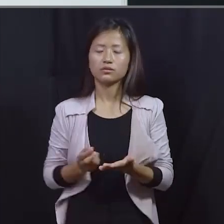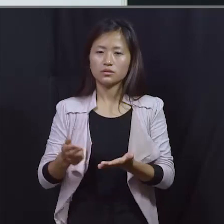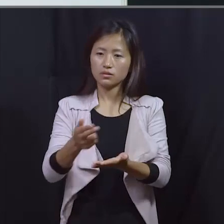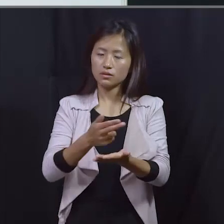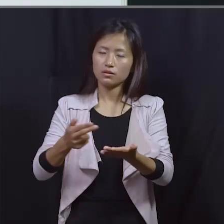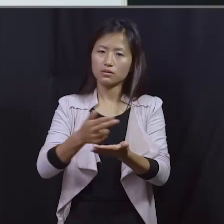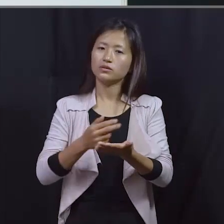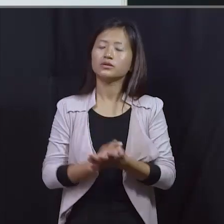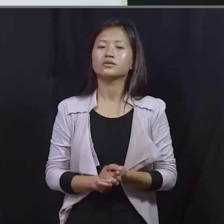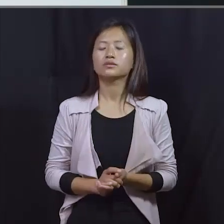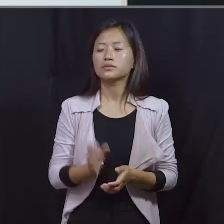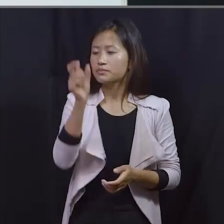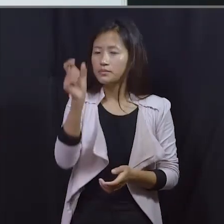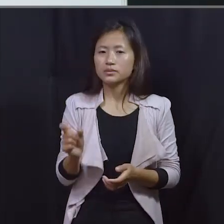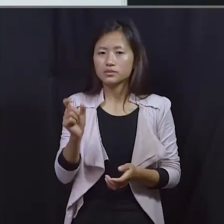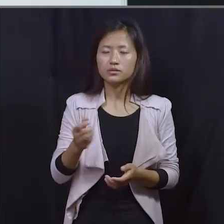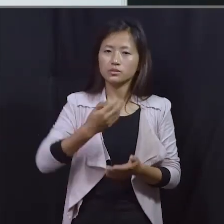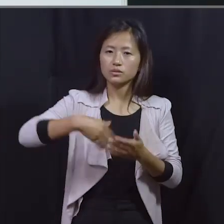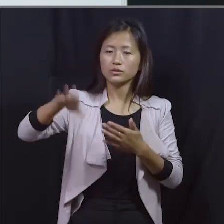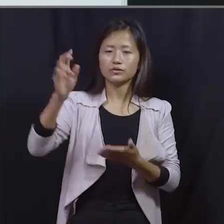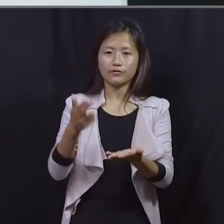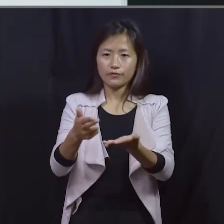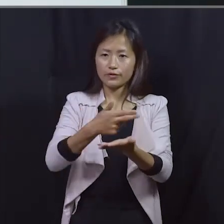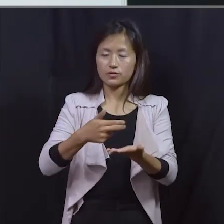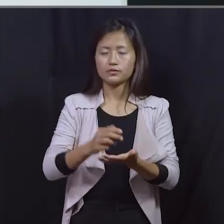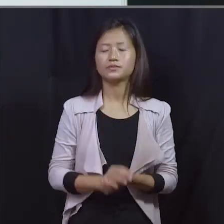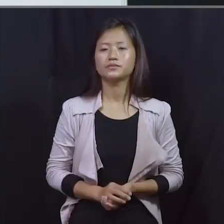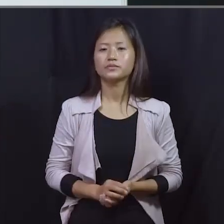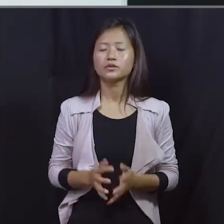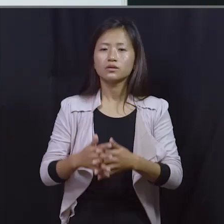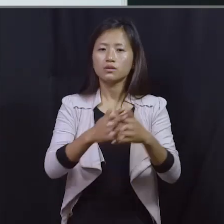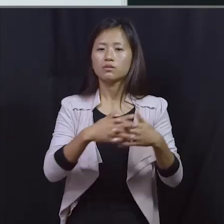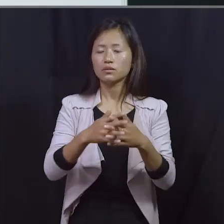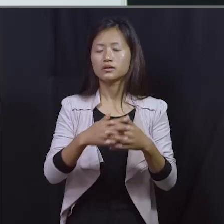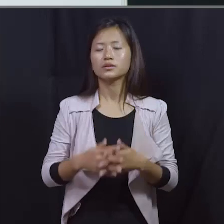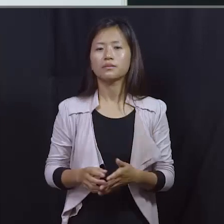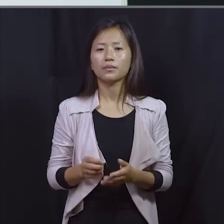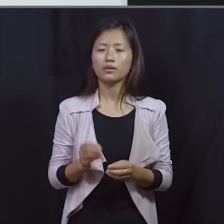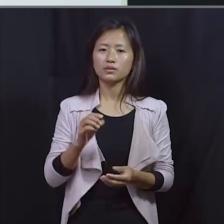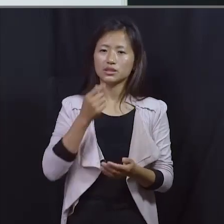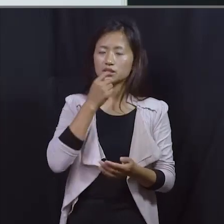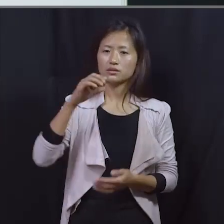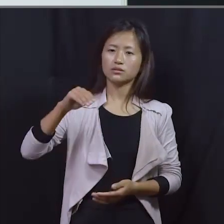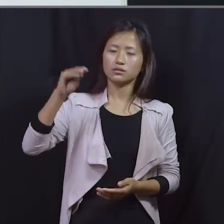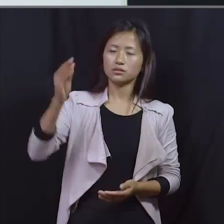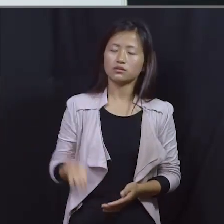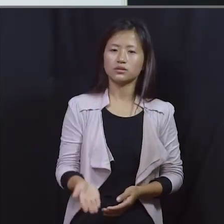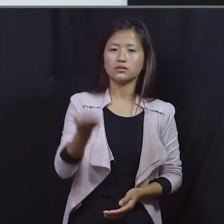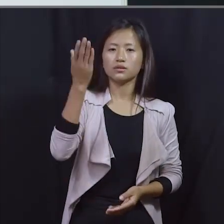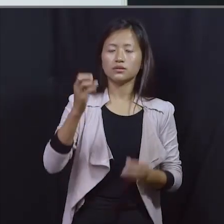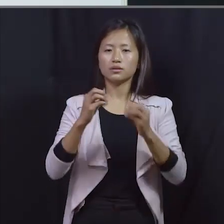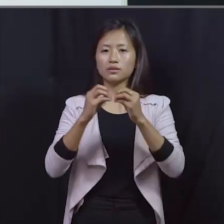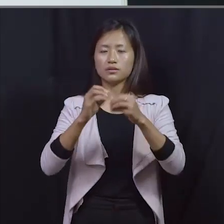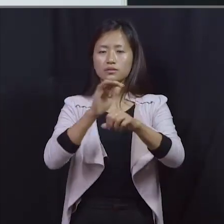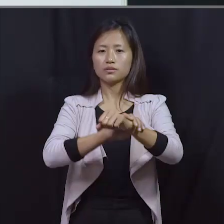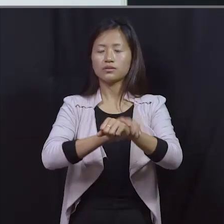way, the production of cotton increased in America. And when the production of cotton increased in America, the British